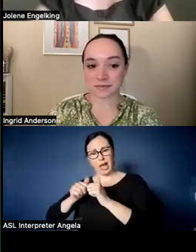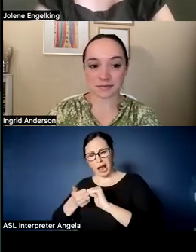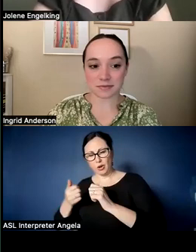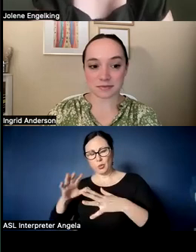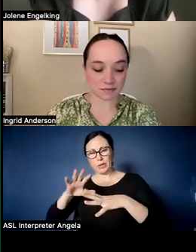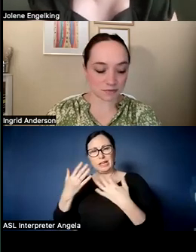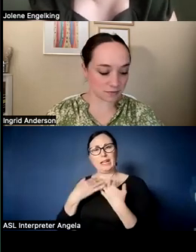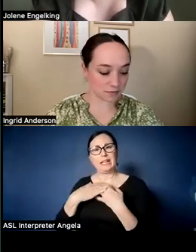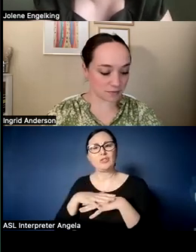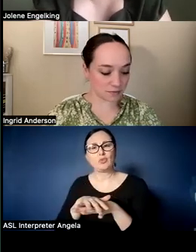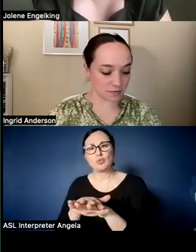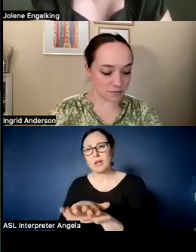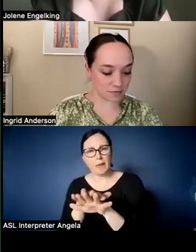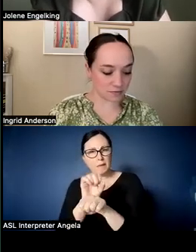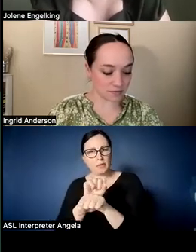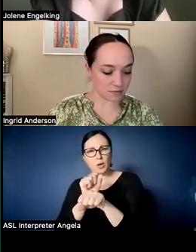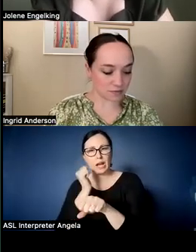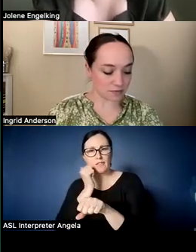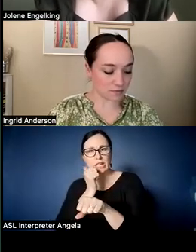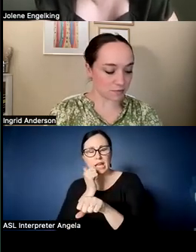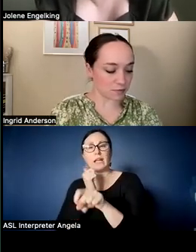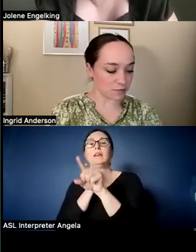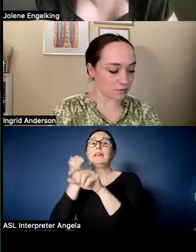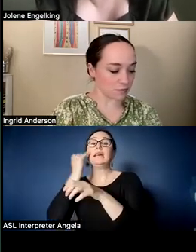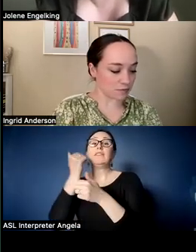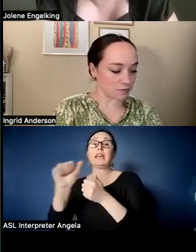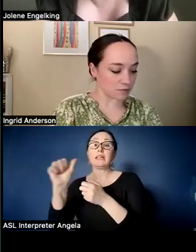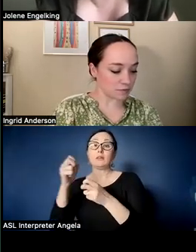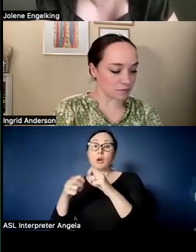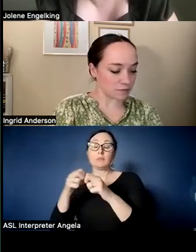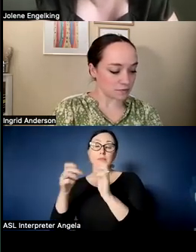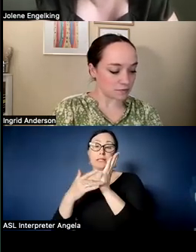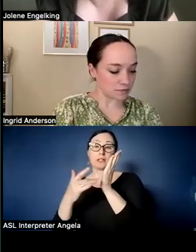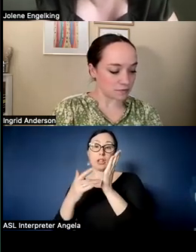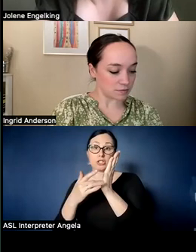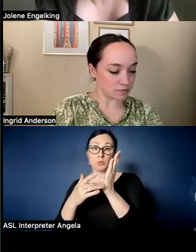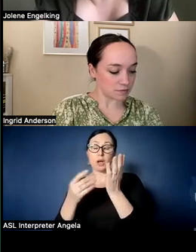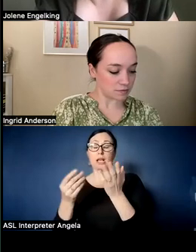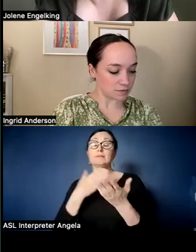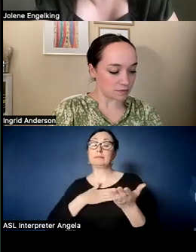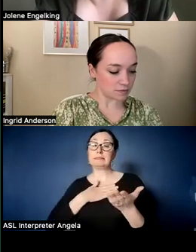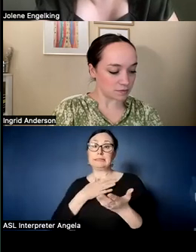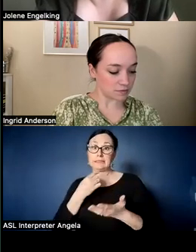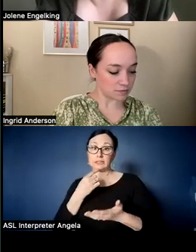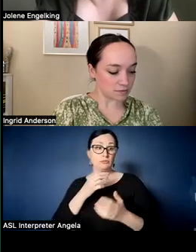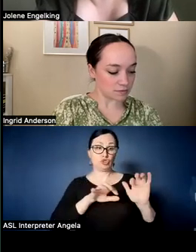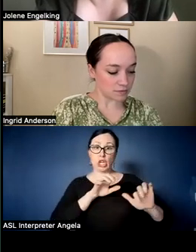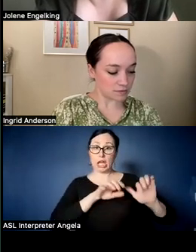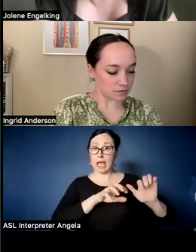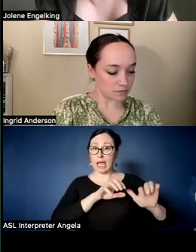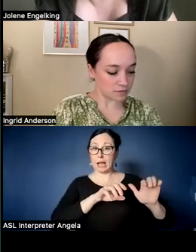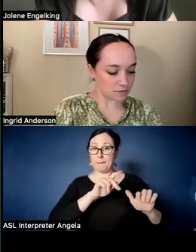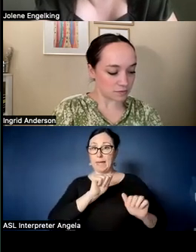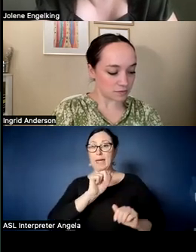any issues technology-wise, please chat into the panelists. And we do have someone working tirelessly